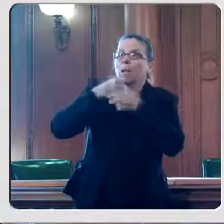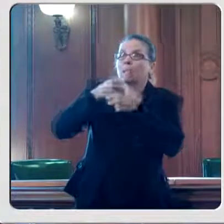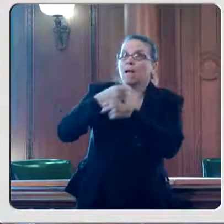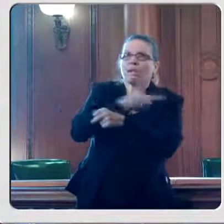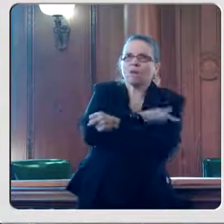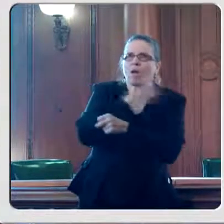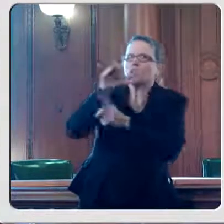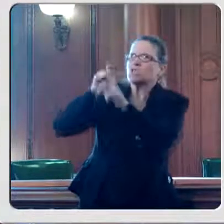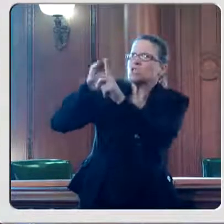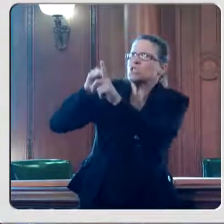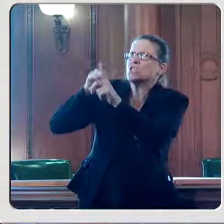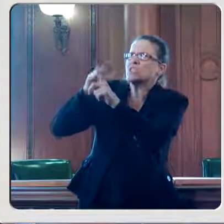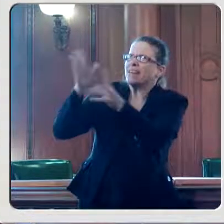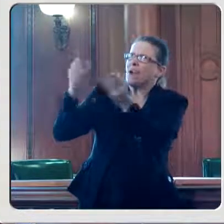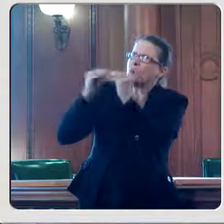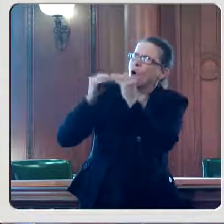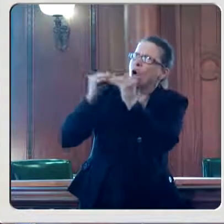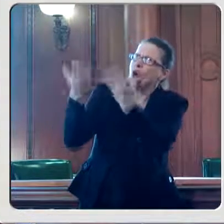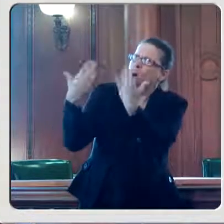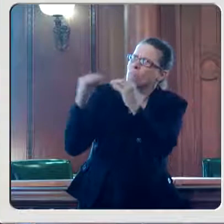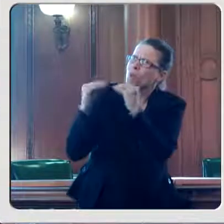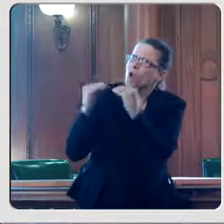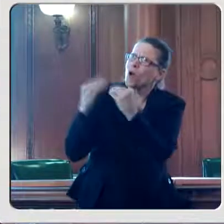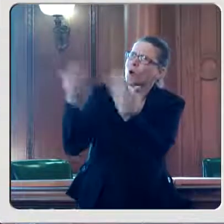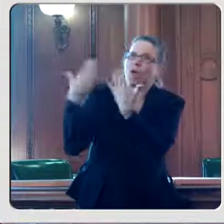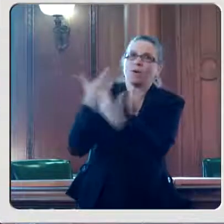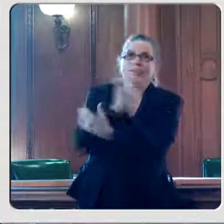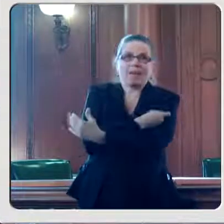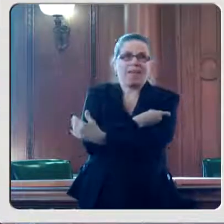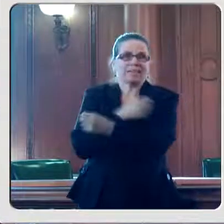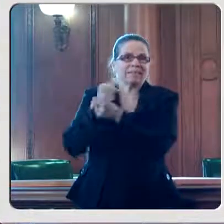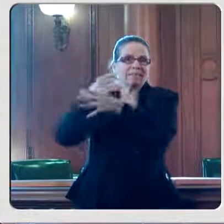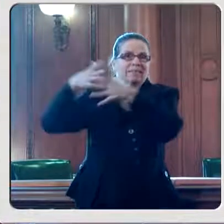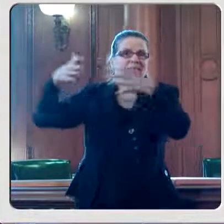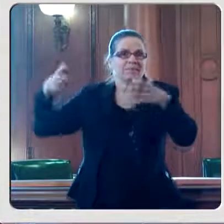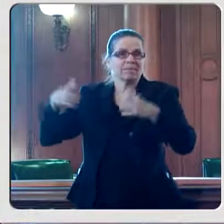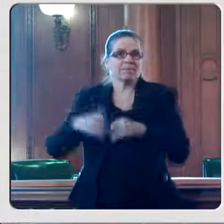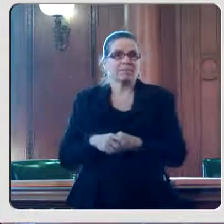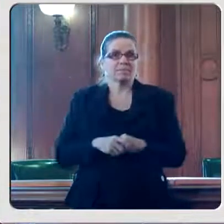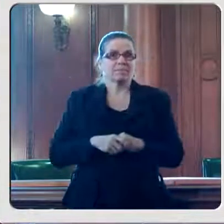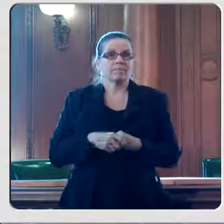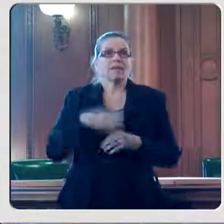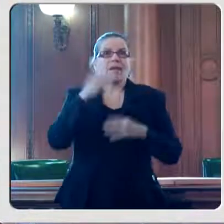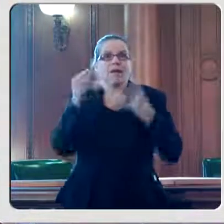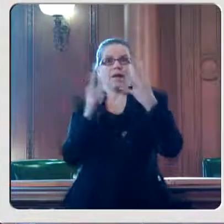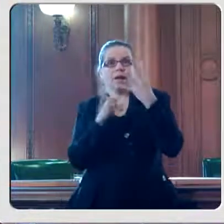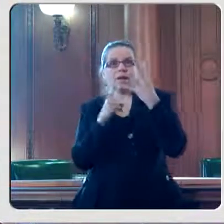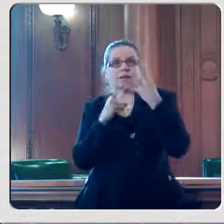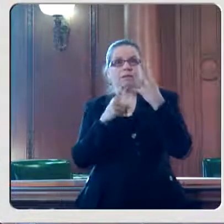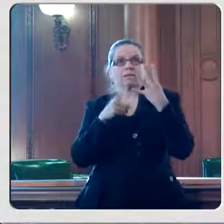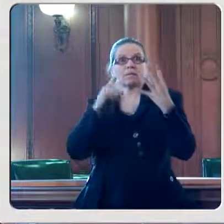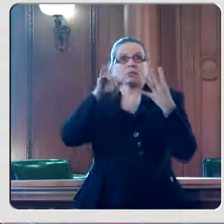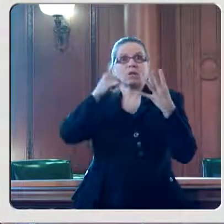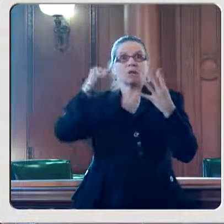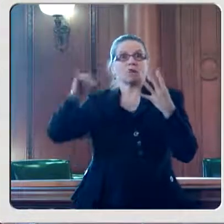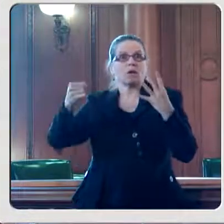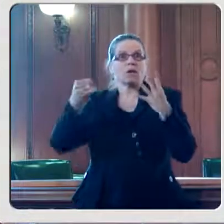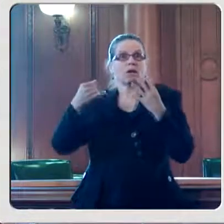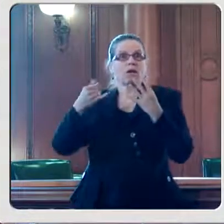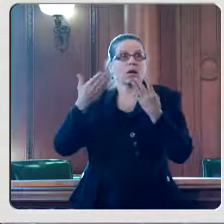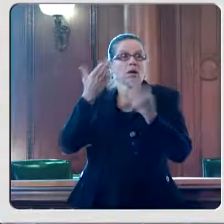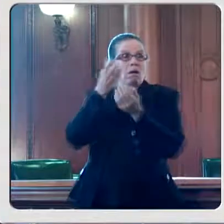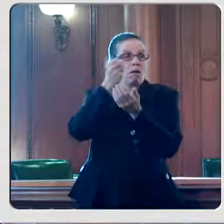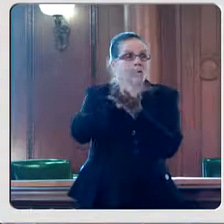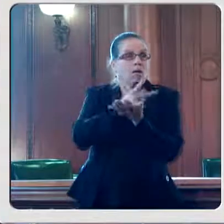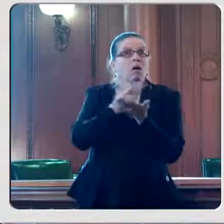in a much quicker pace, and to look at new vaccines coming in. So give us the supply. We'll